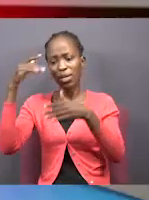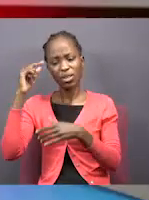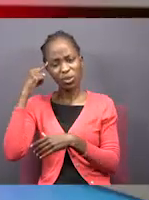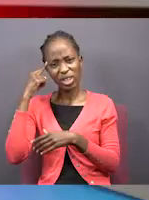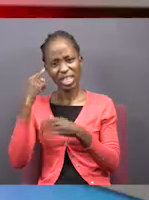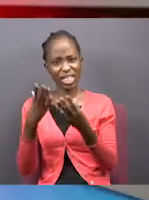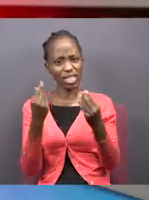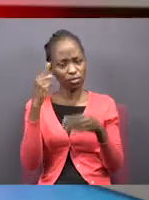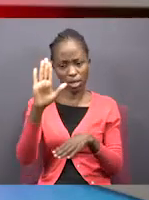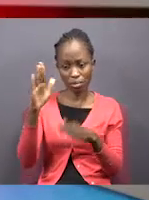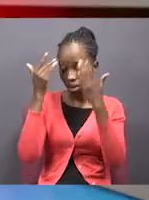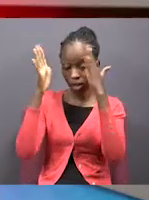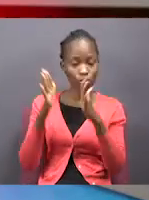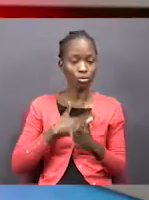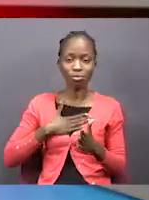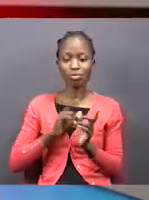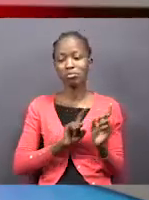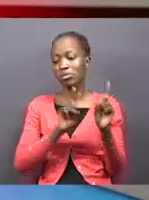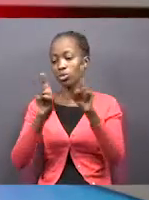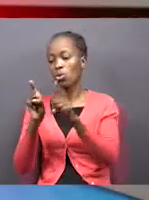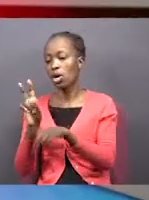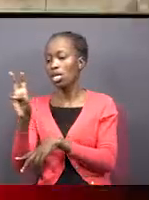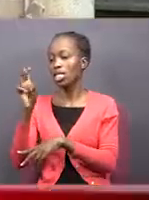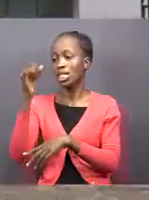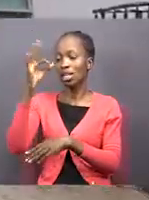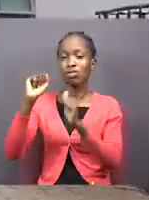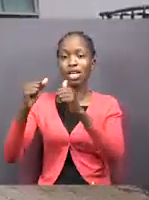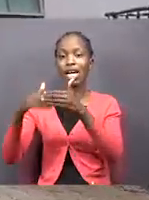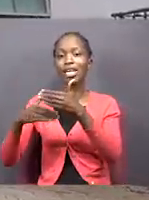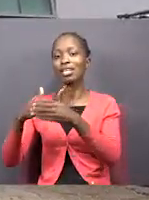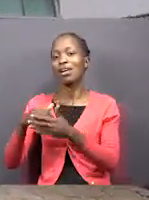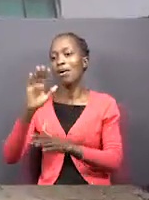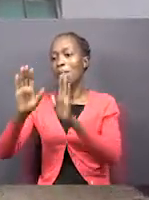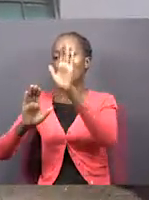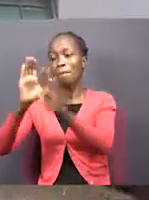Here he comes. Let's see him do it.